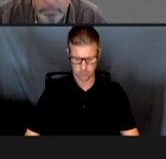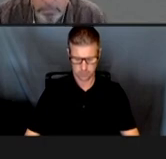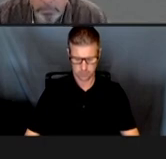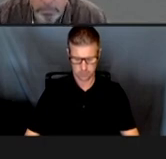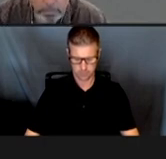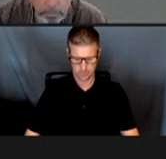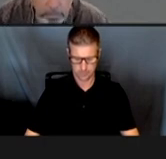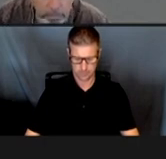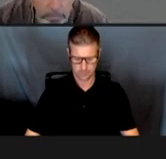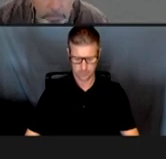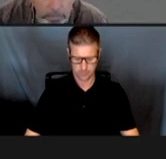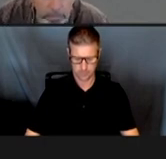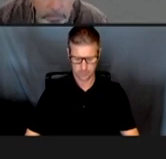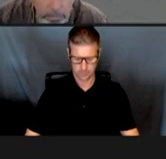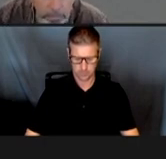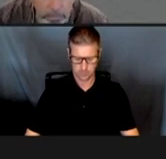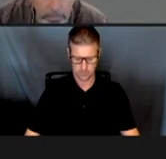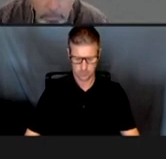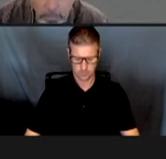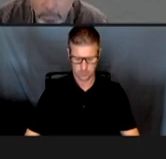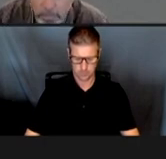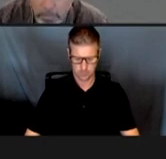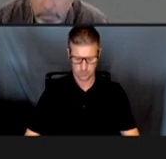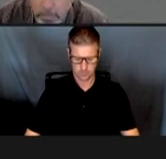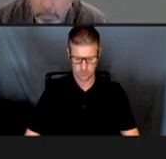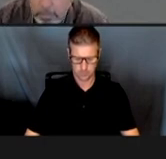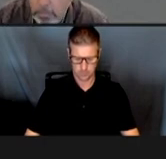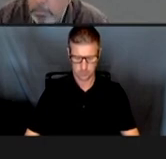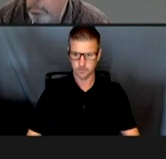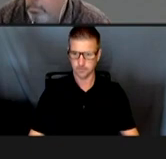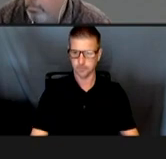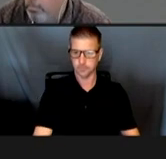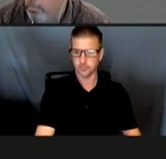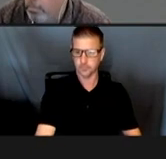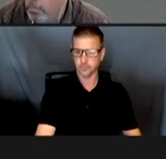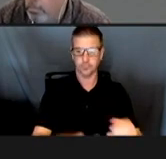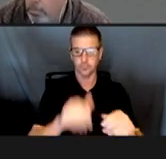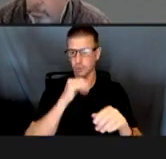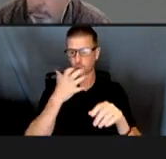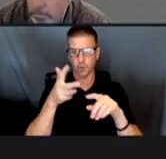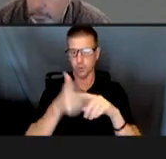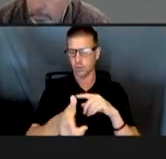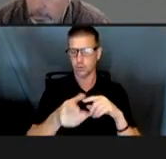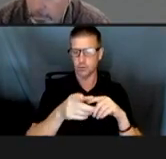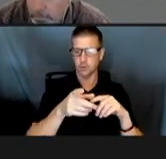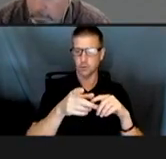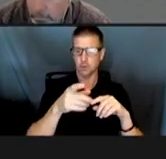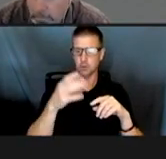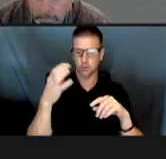Yes, oh, sorry, I'm okay. Okay, I did not want to cut you off, Madam Chair.